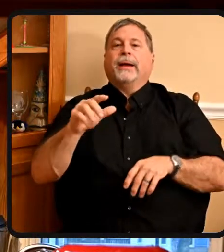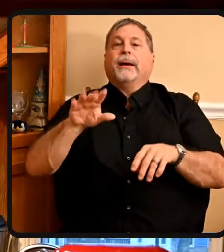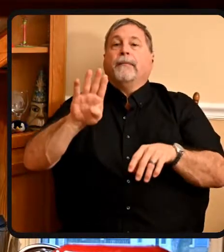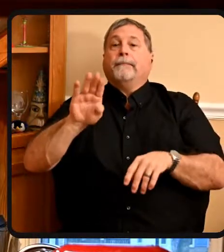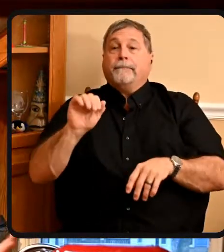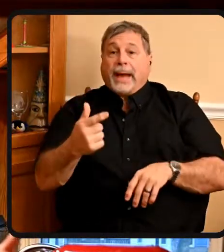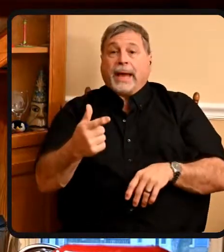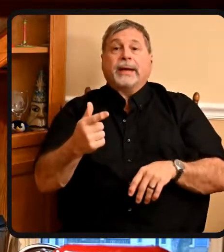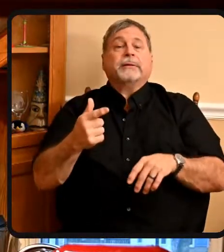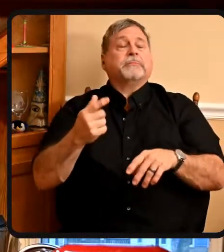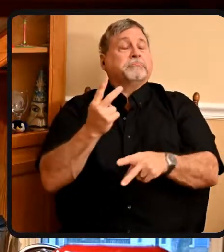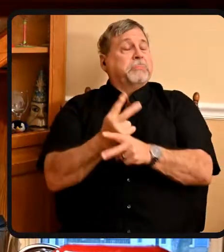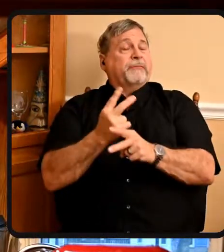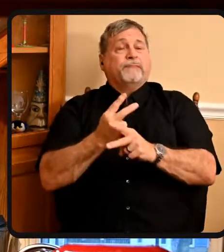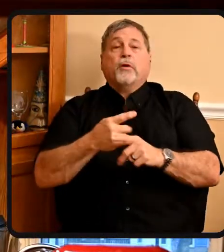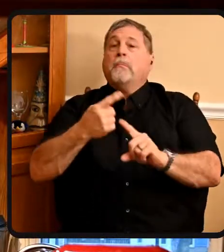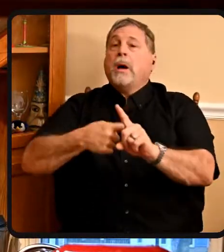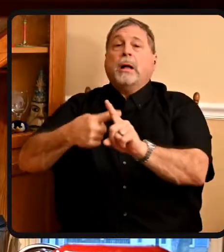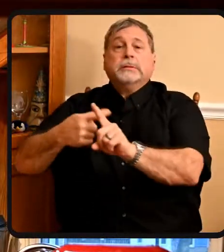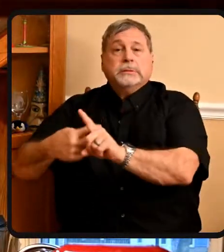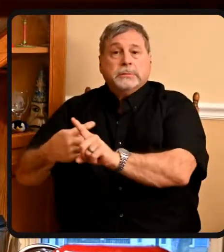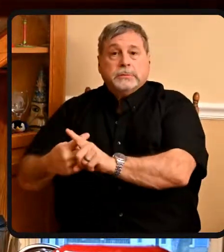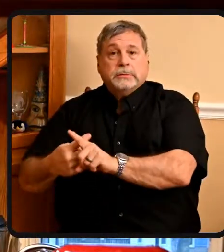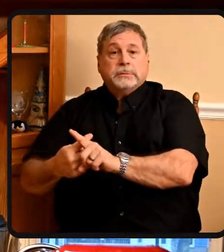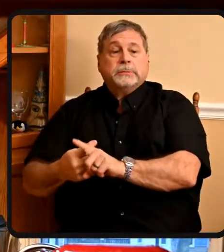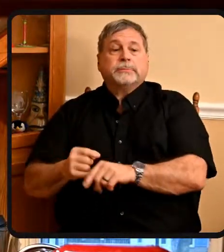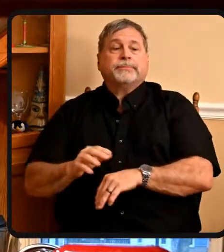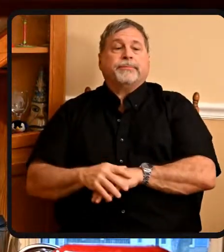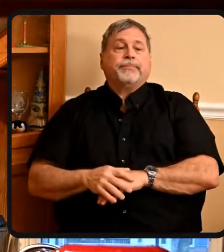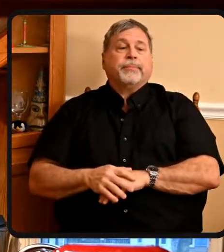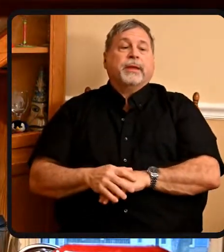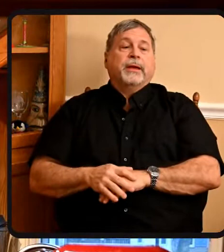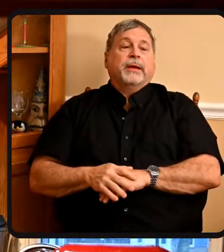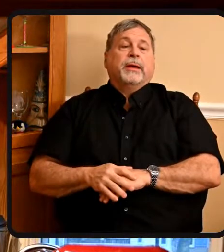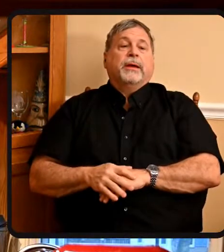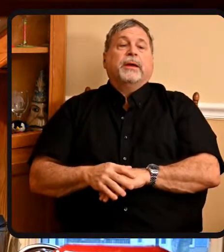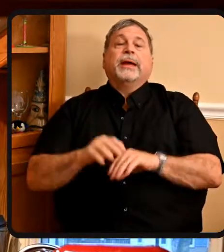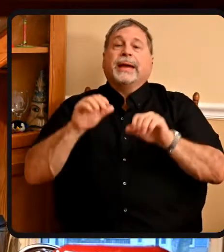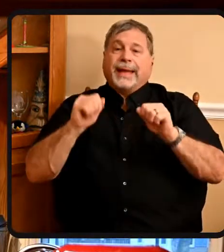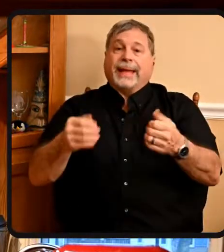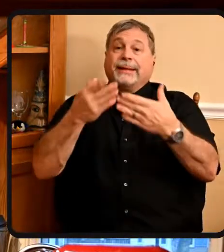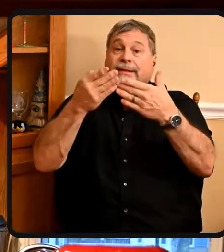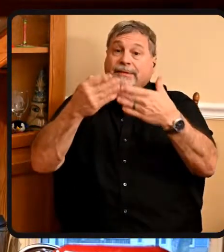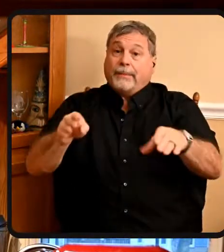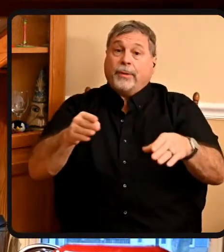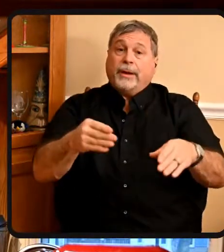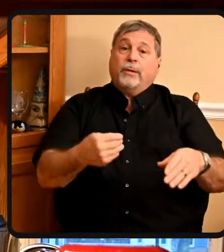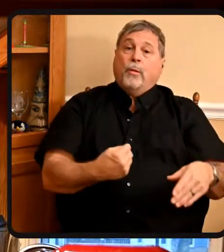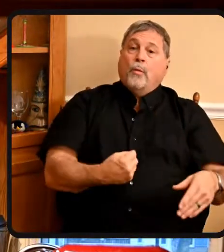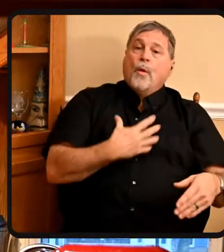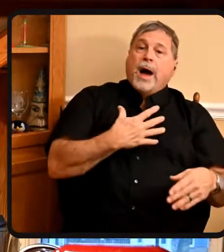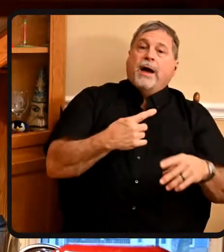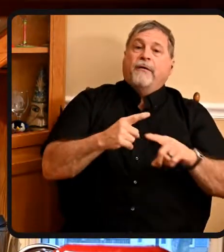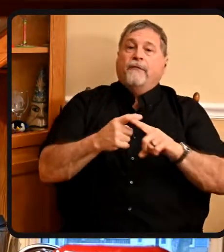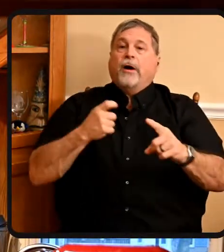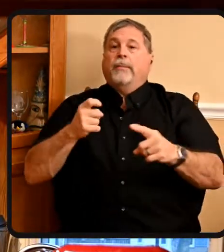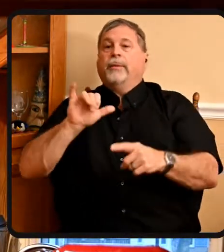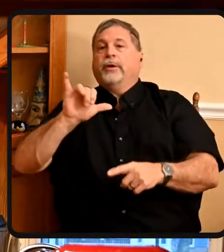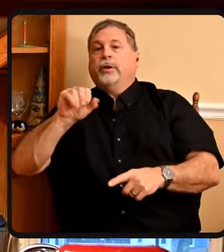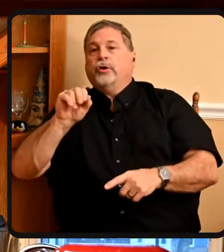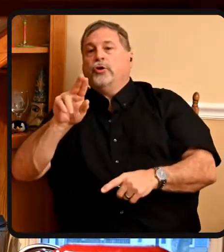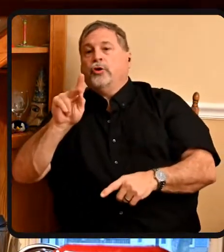good frozen for months. Okay? If you want to, at that point before you freeze them, you could separate out the